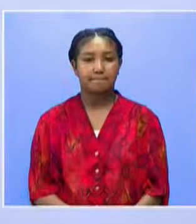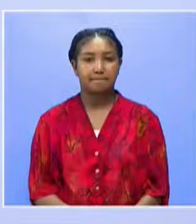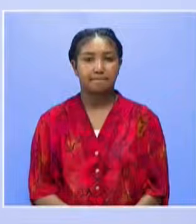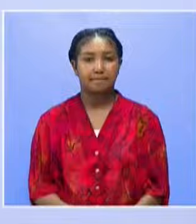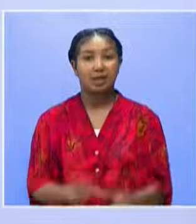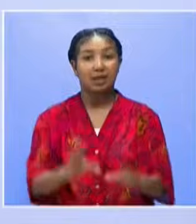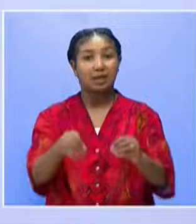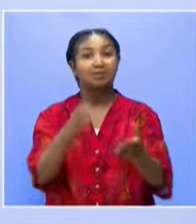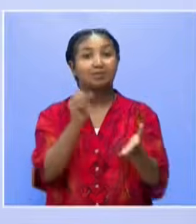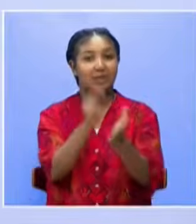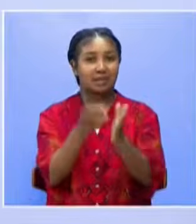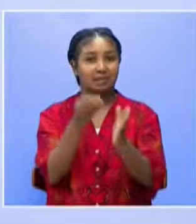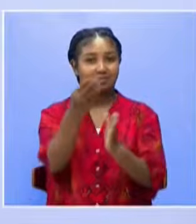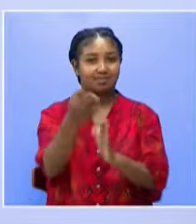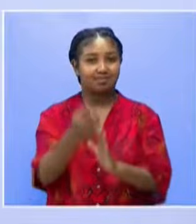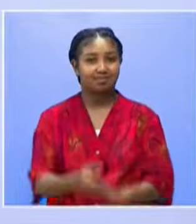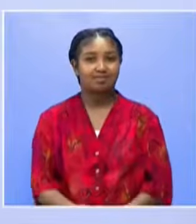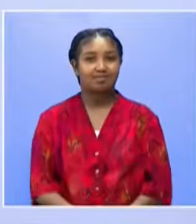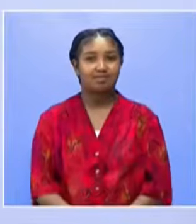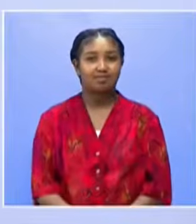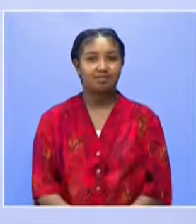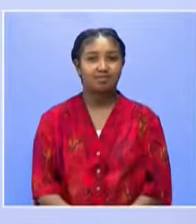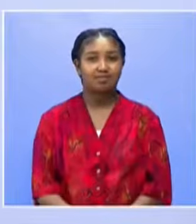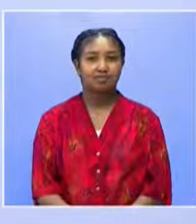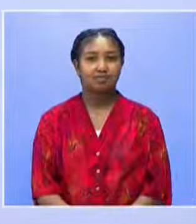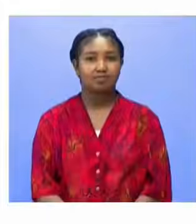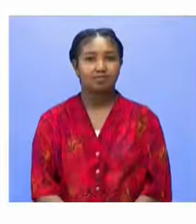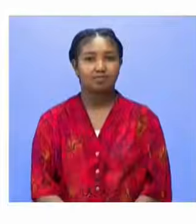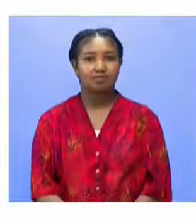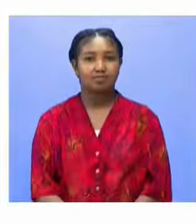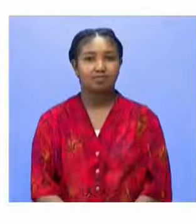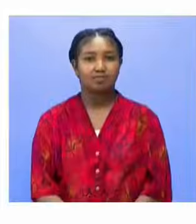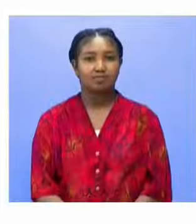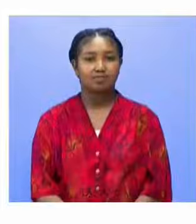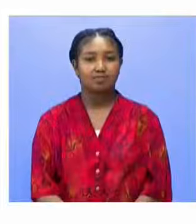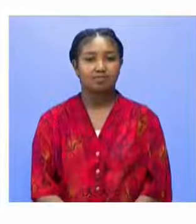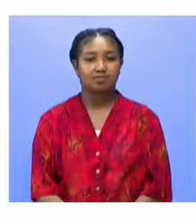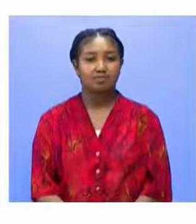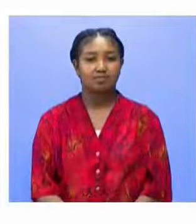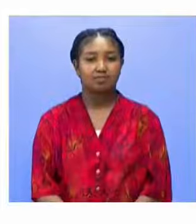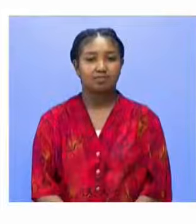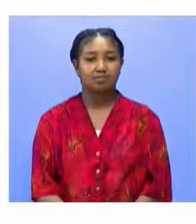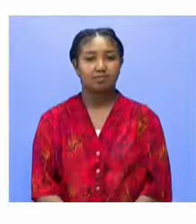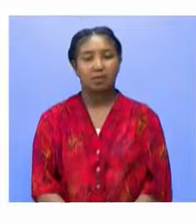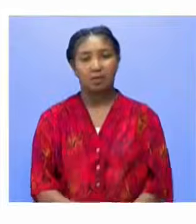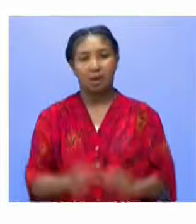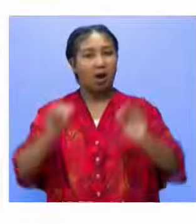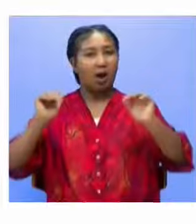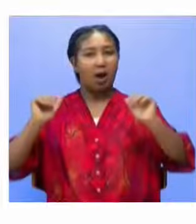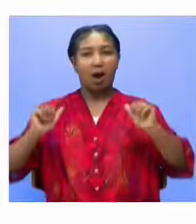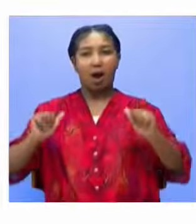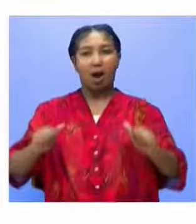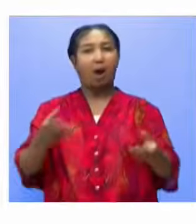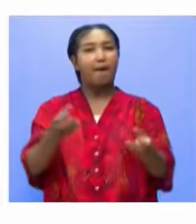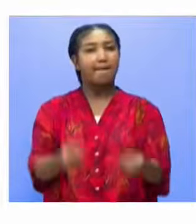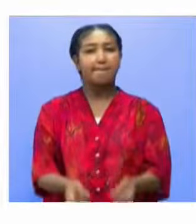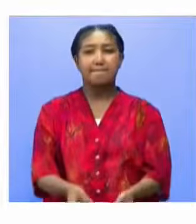Let's give you another example about using the same structure. What about how